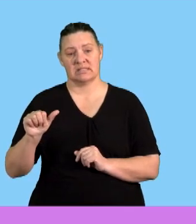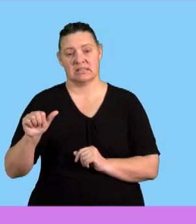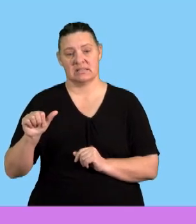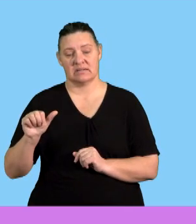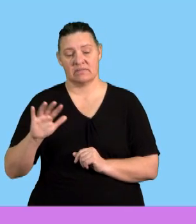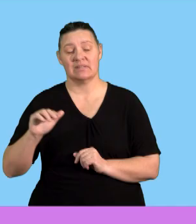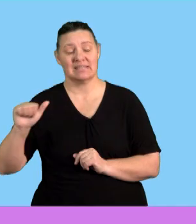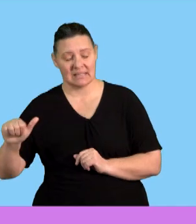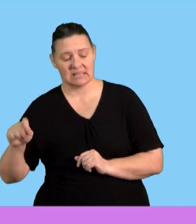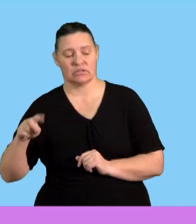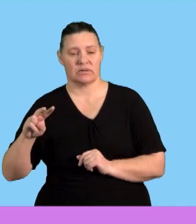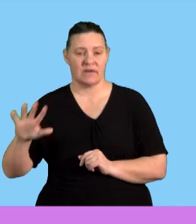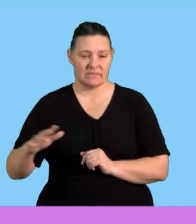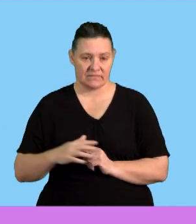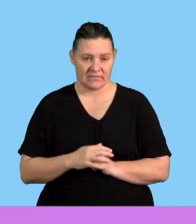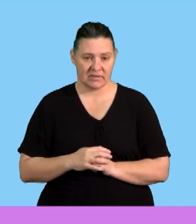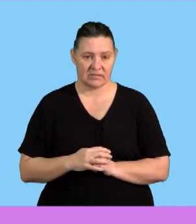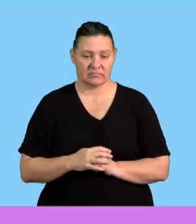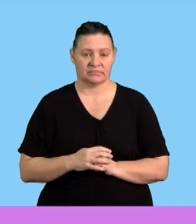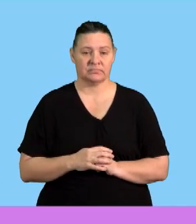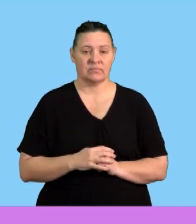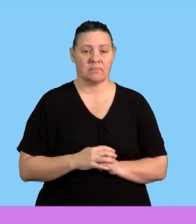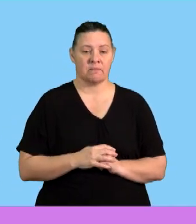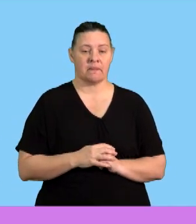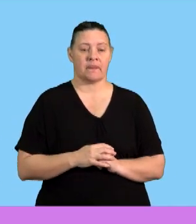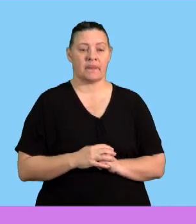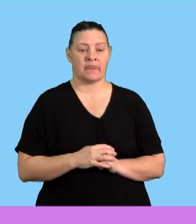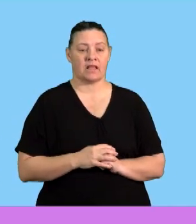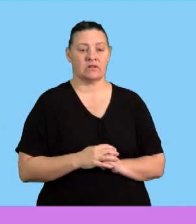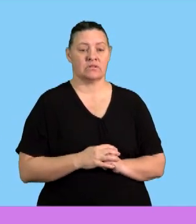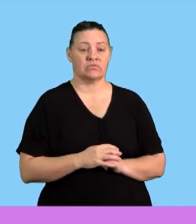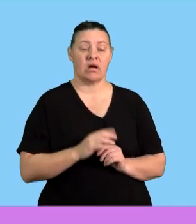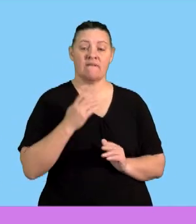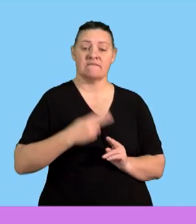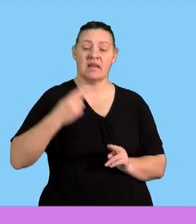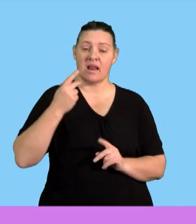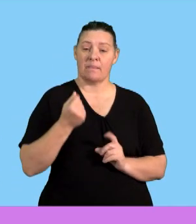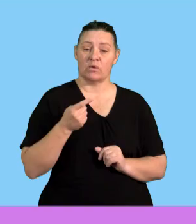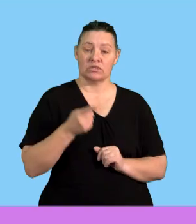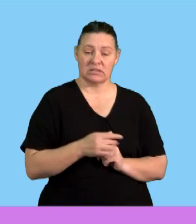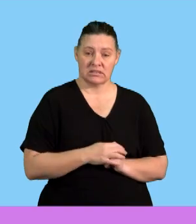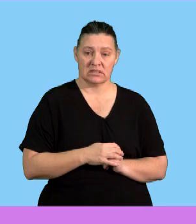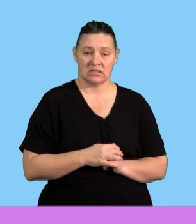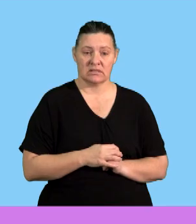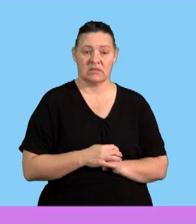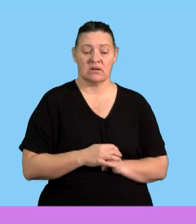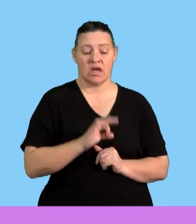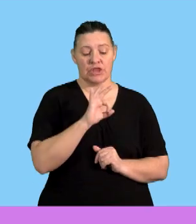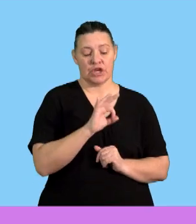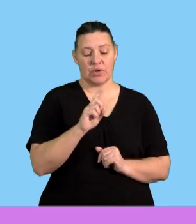16,256 Rand 25. That's a comma. So he ends